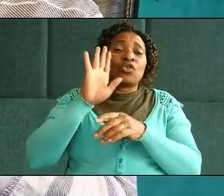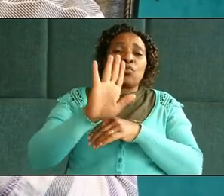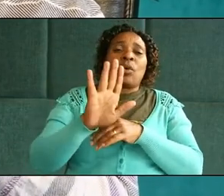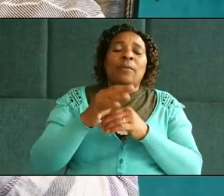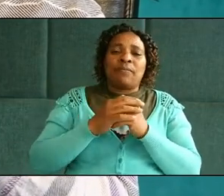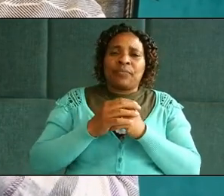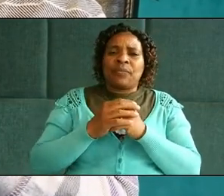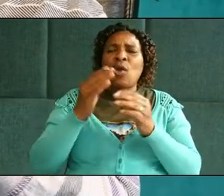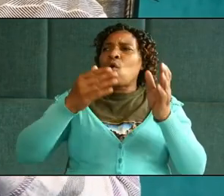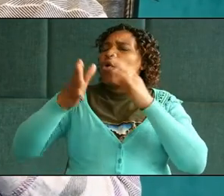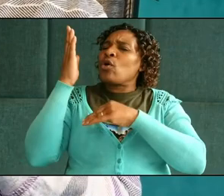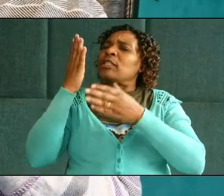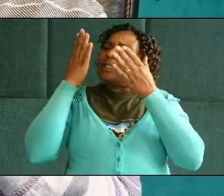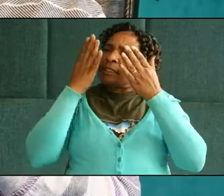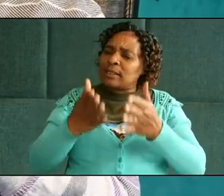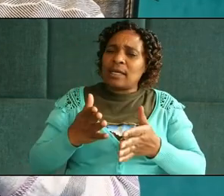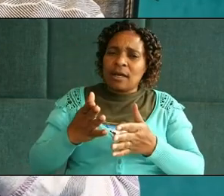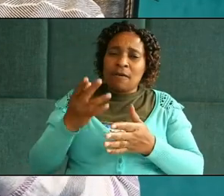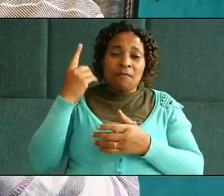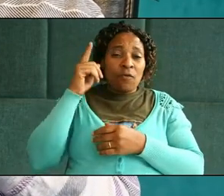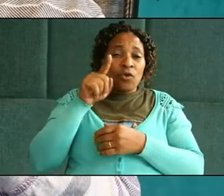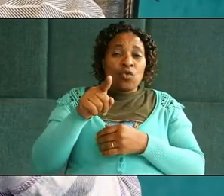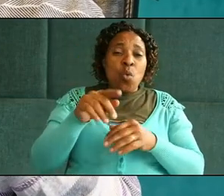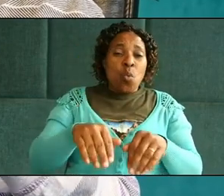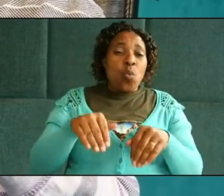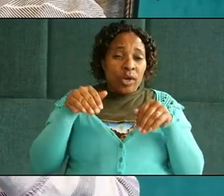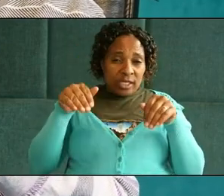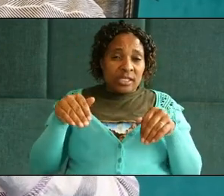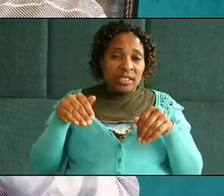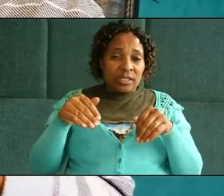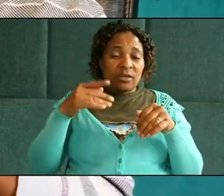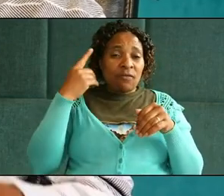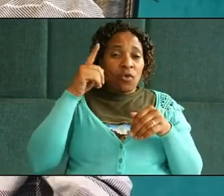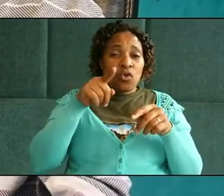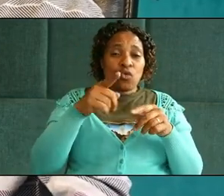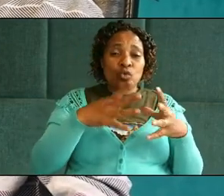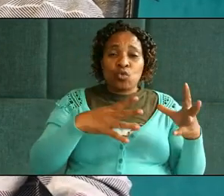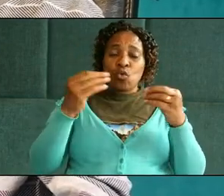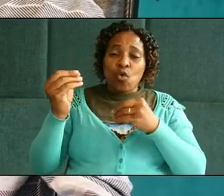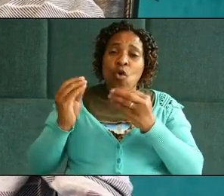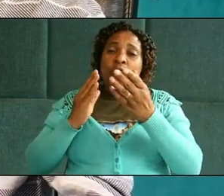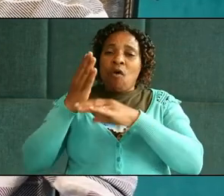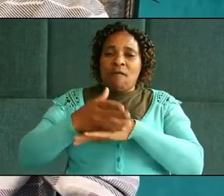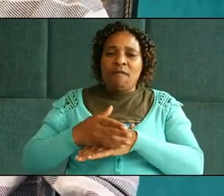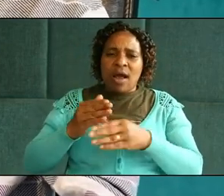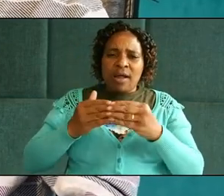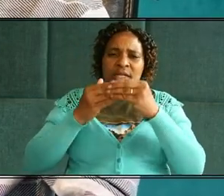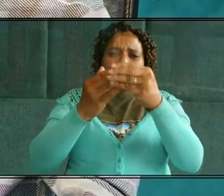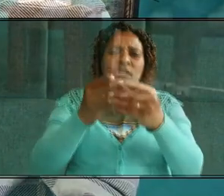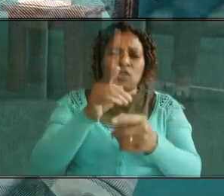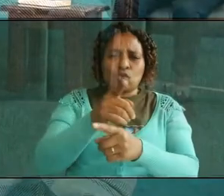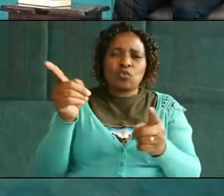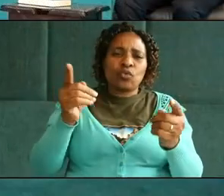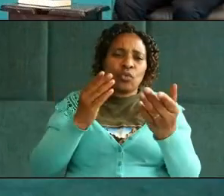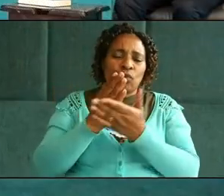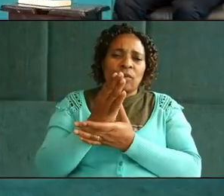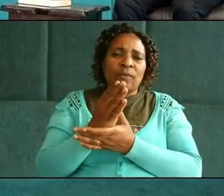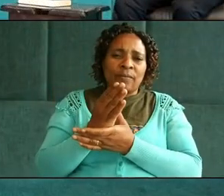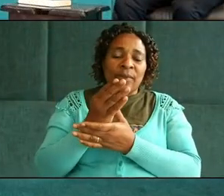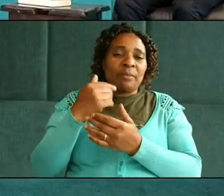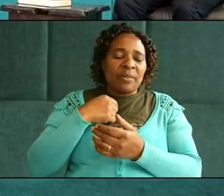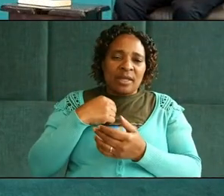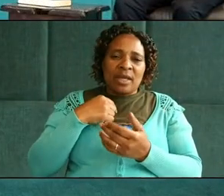God who's there for you, waiting for you to go over, leading you through. Yeah. I'd